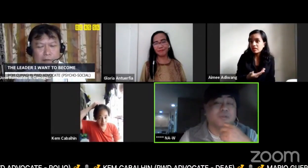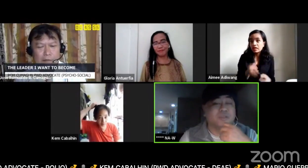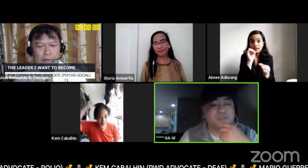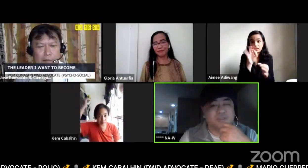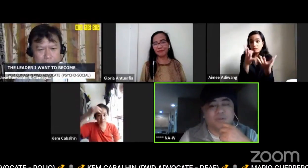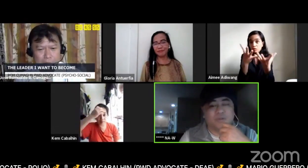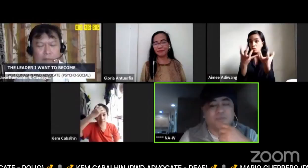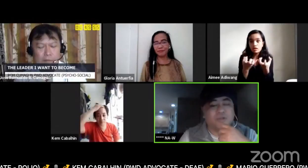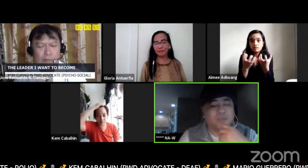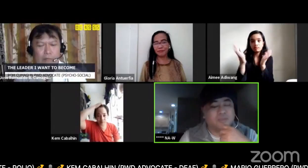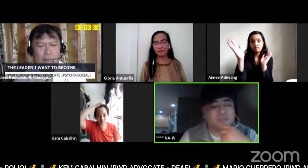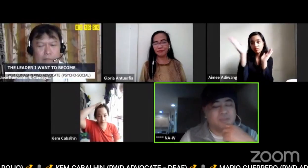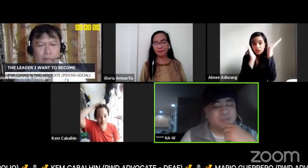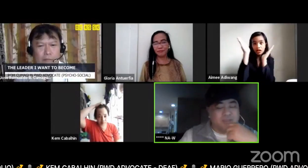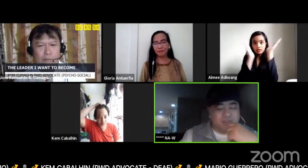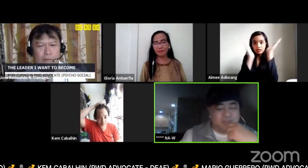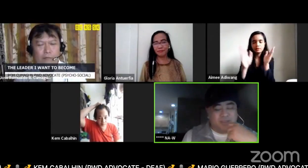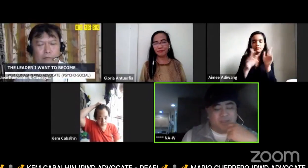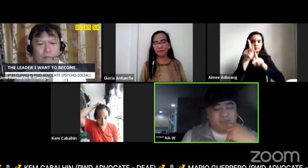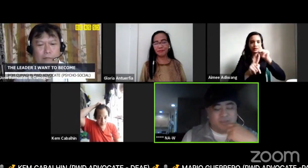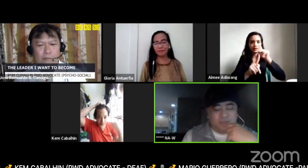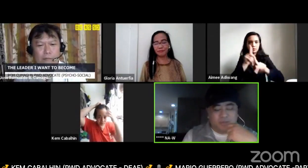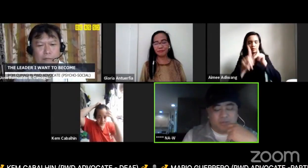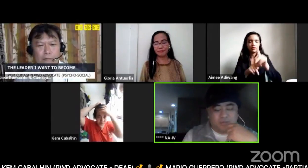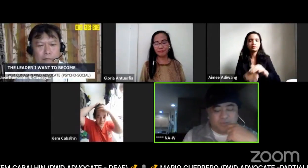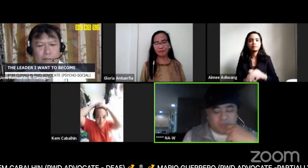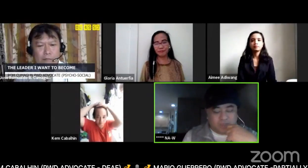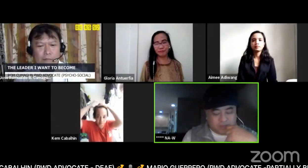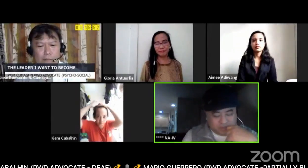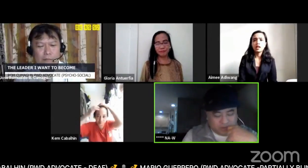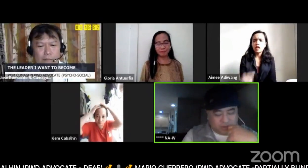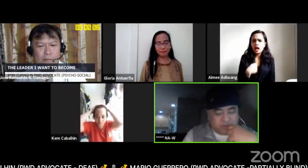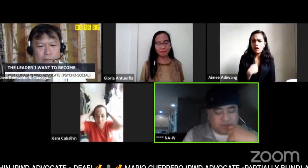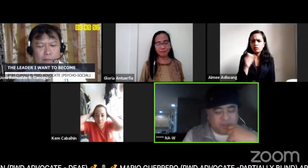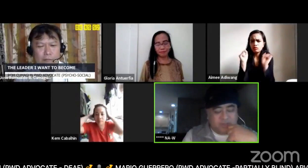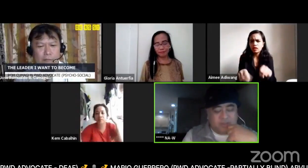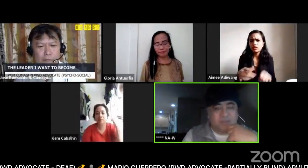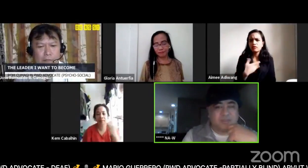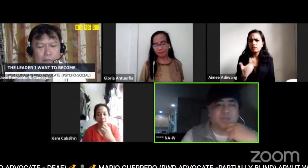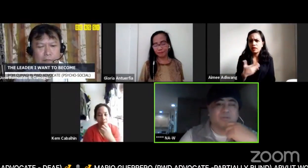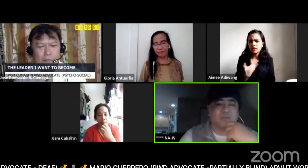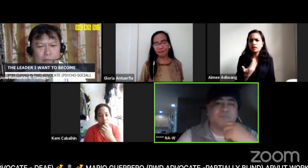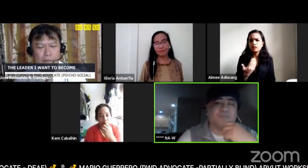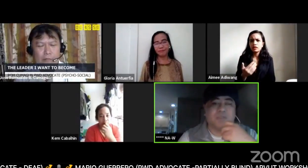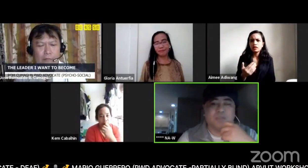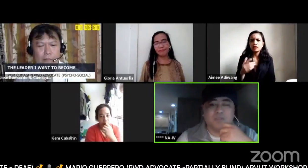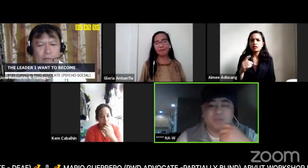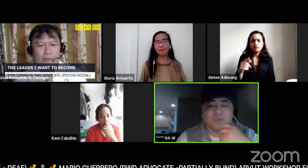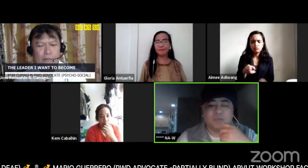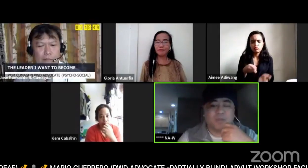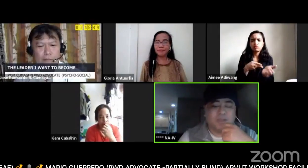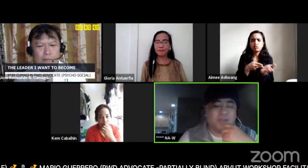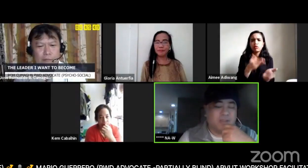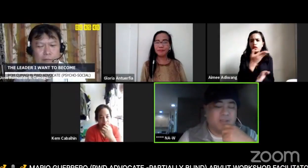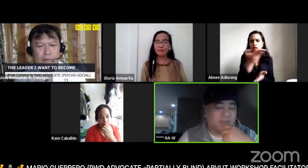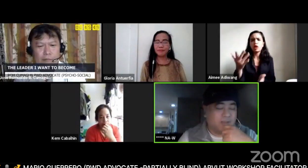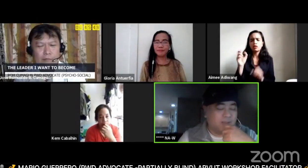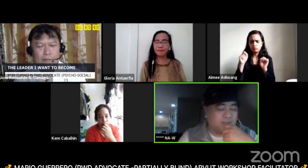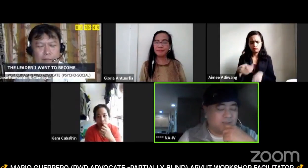of service to your fellow man. And I could feel your sincerity. I could feel